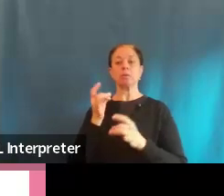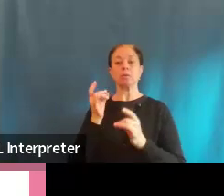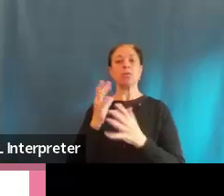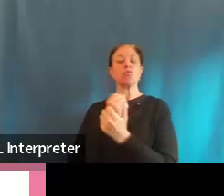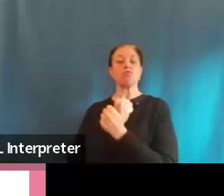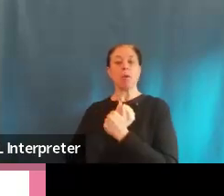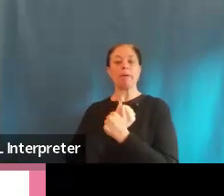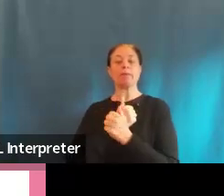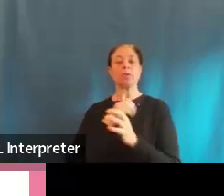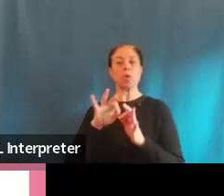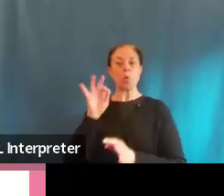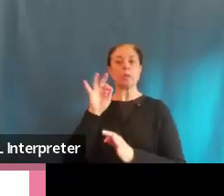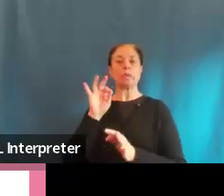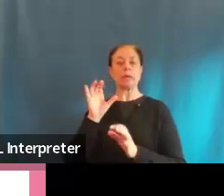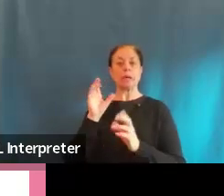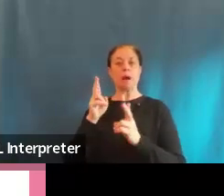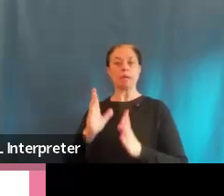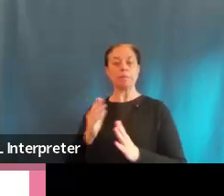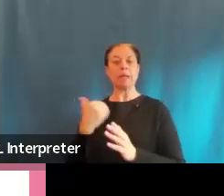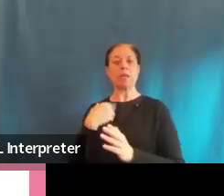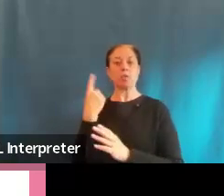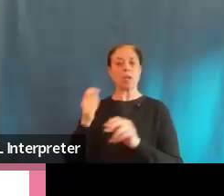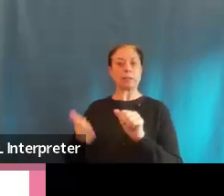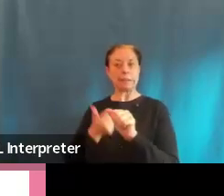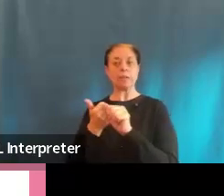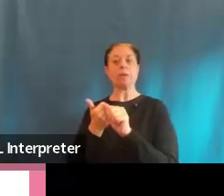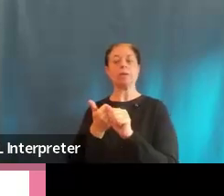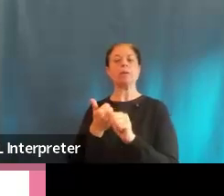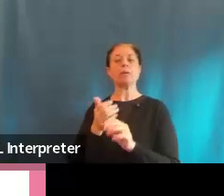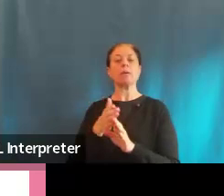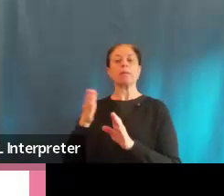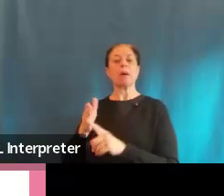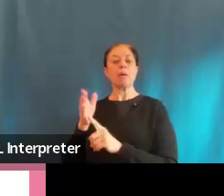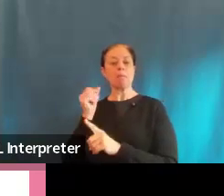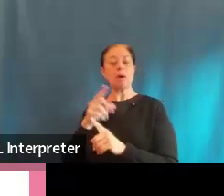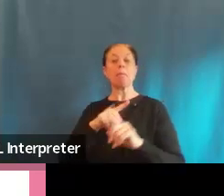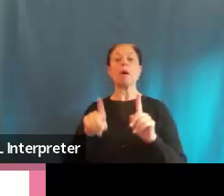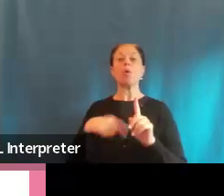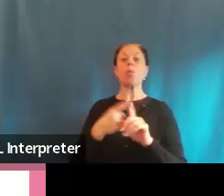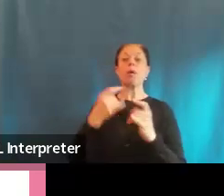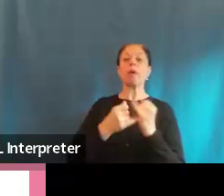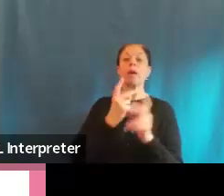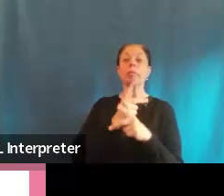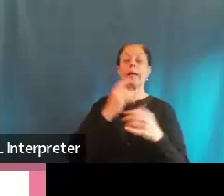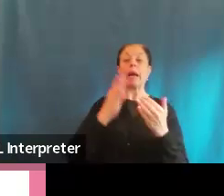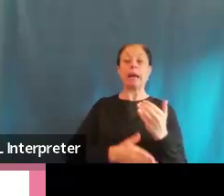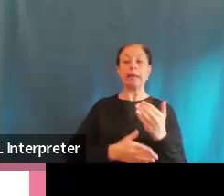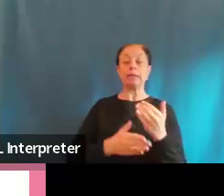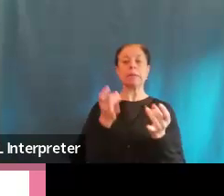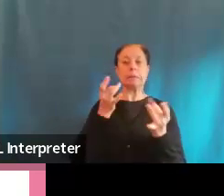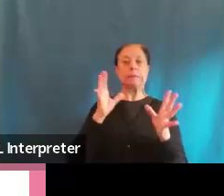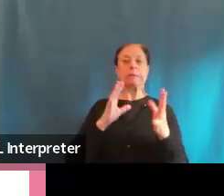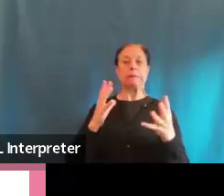legends of a ghostly huntsman who is said to have once stalked the nearby moors. But when the final production ends in a strange and eerie